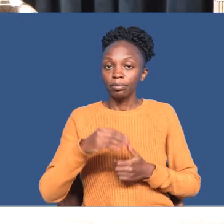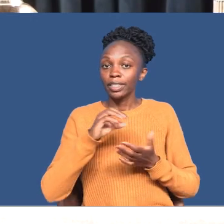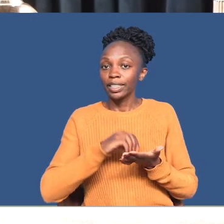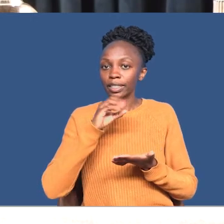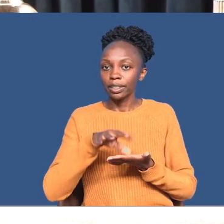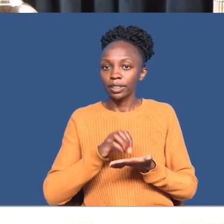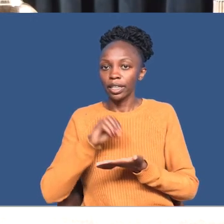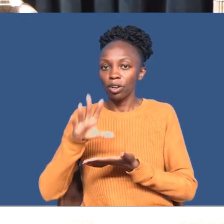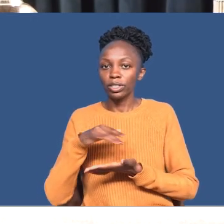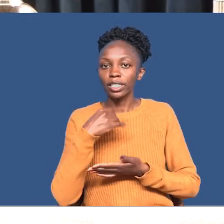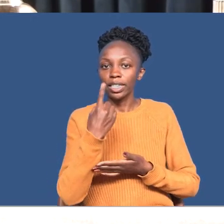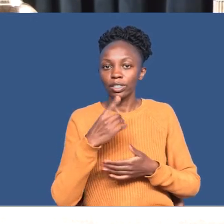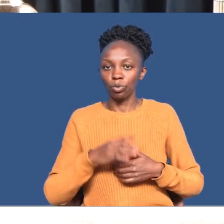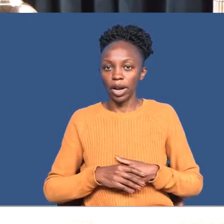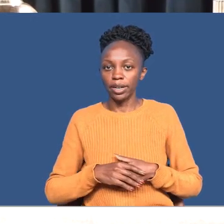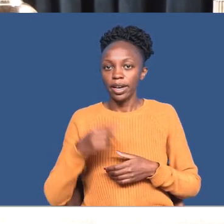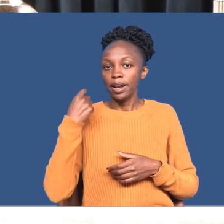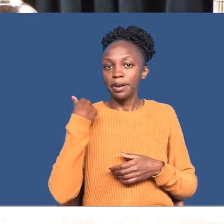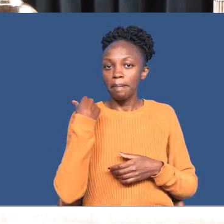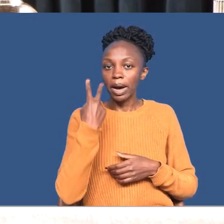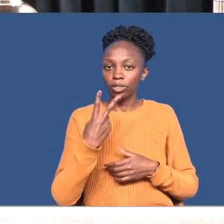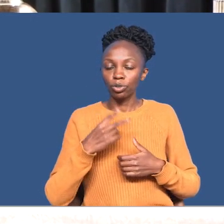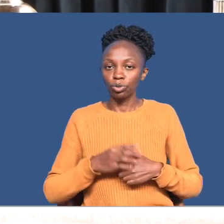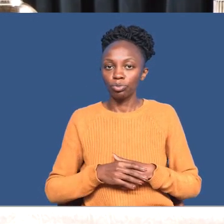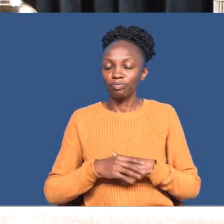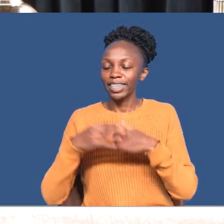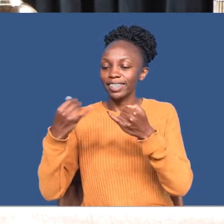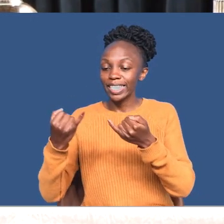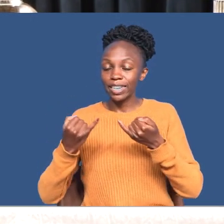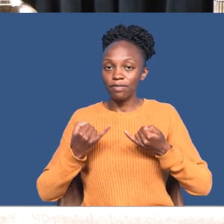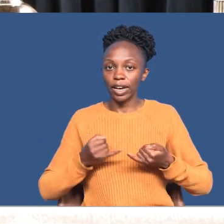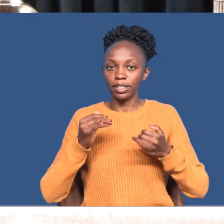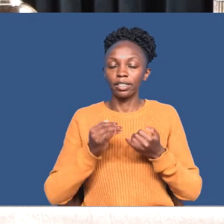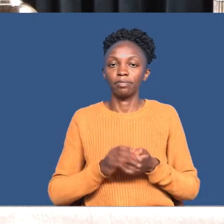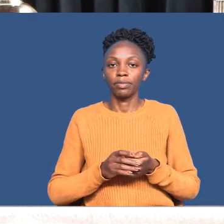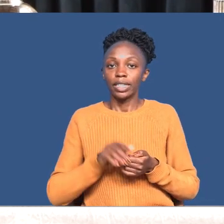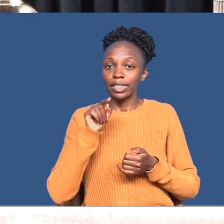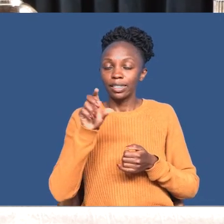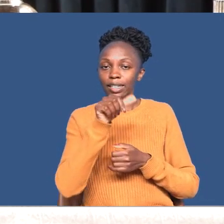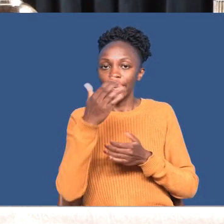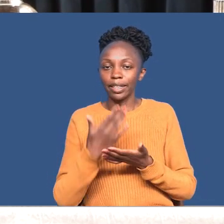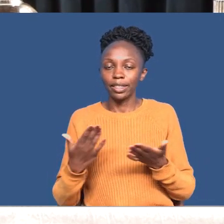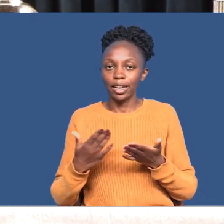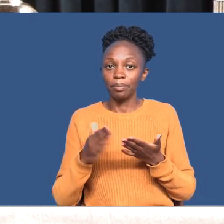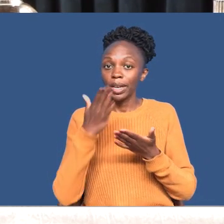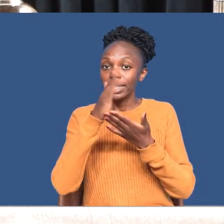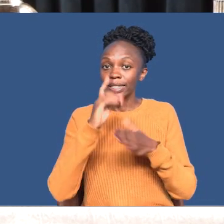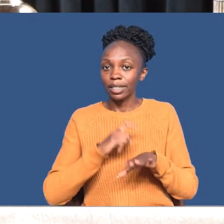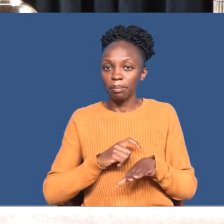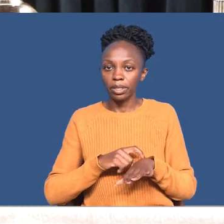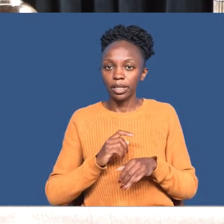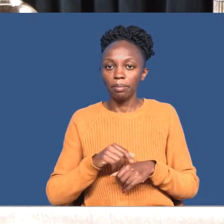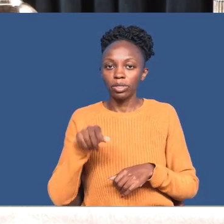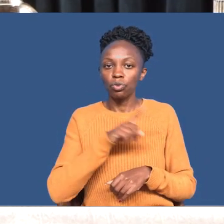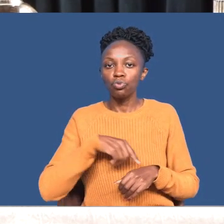Generosity is one. Number two, invitation is another. Sometimes